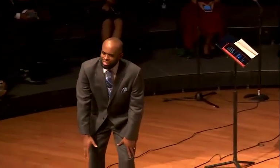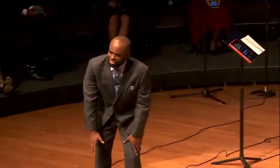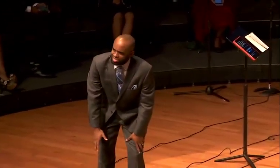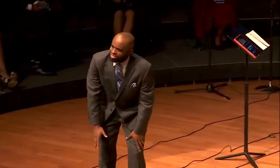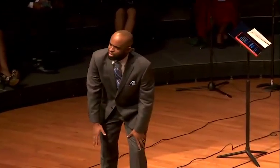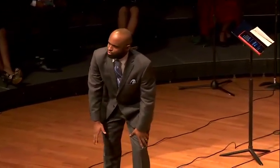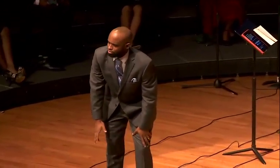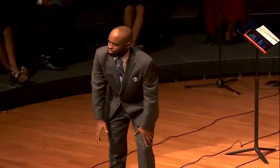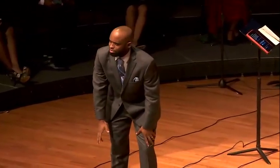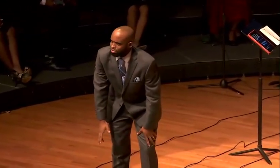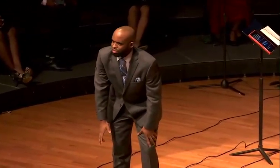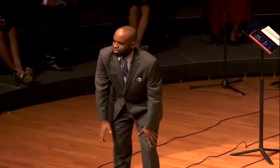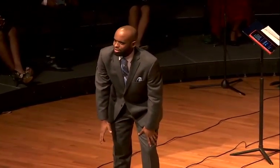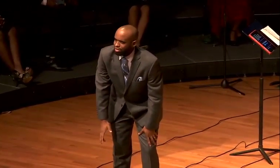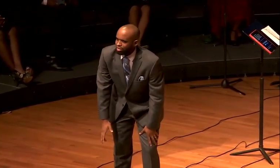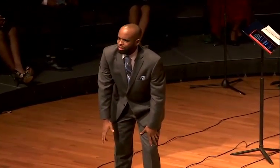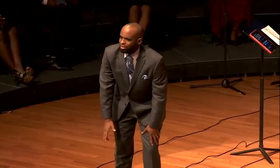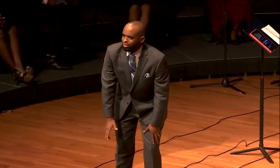down on Eutychus's level.